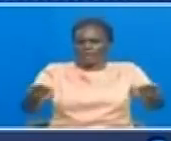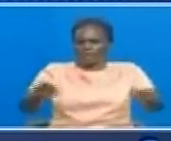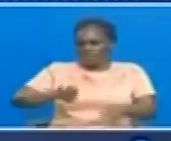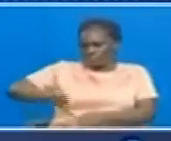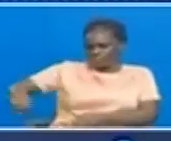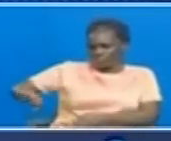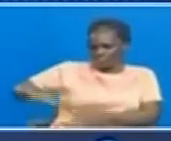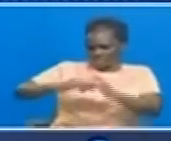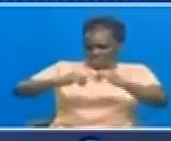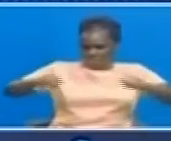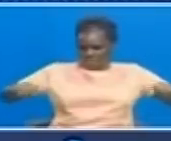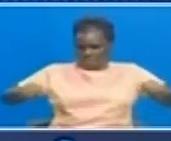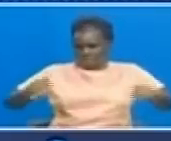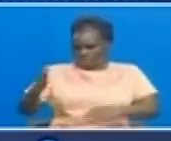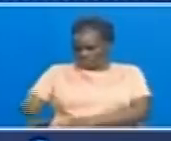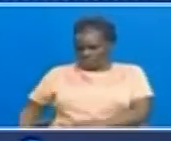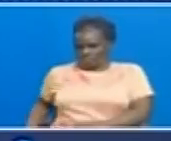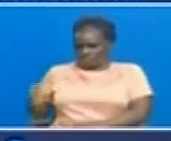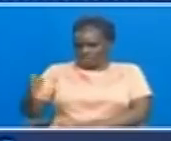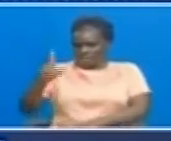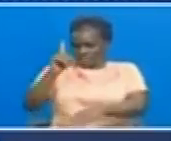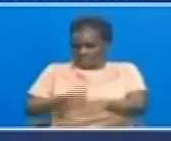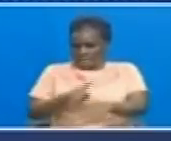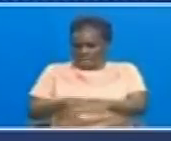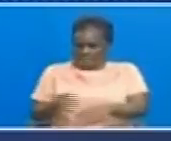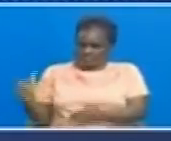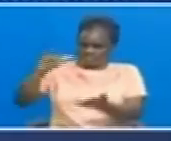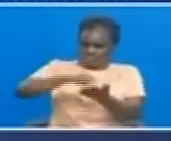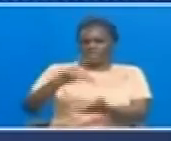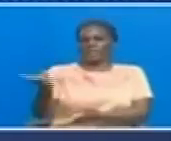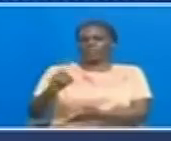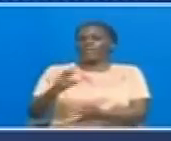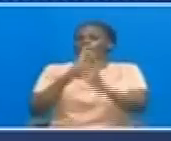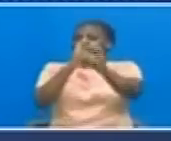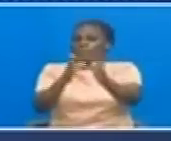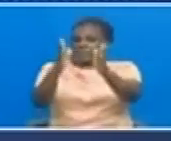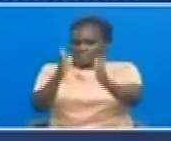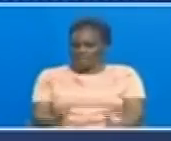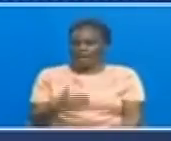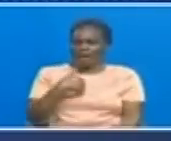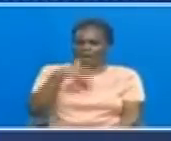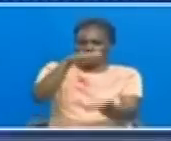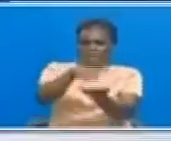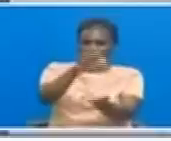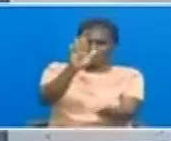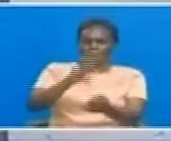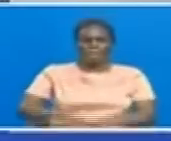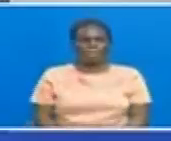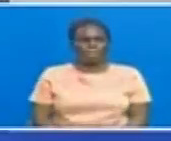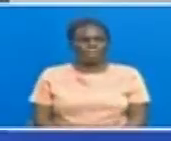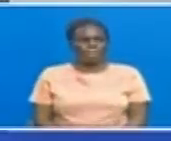for the construction of the stretch of railway once it reaches Nairobi. KTN's Timothy Otieno reports.